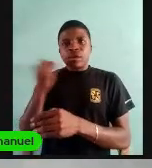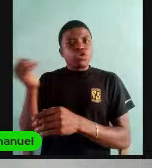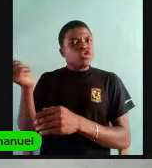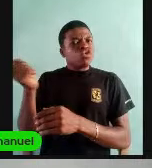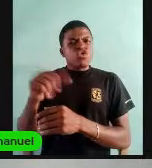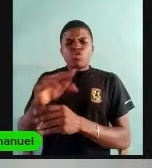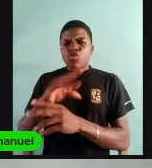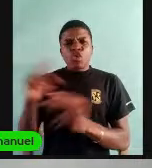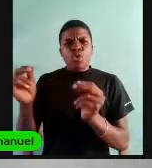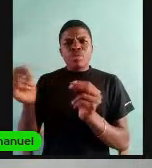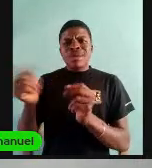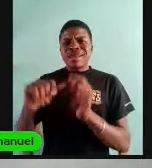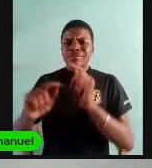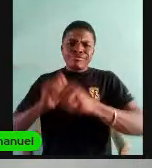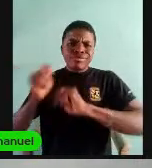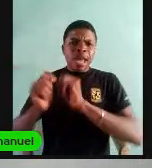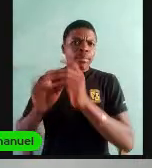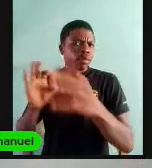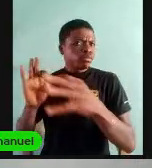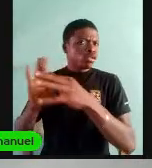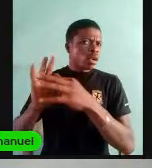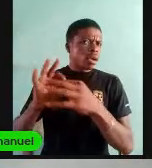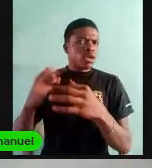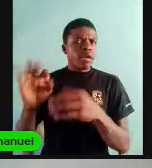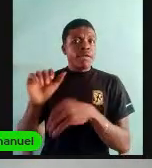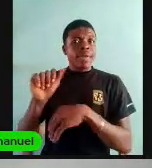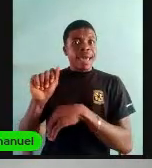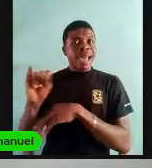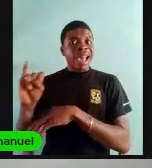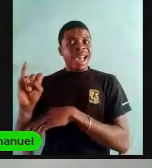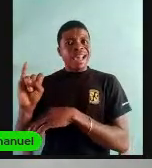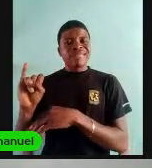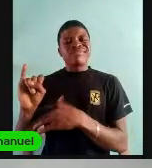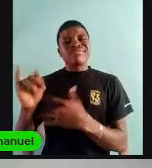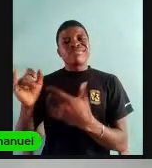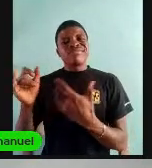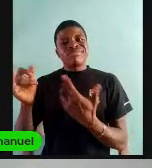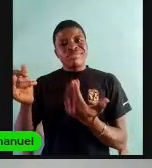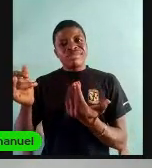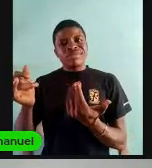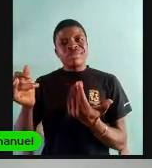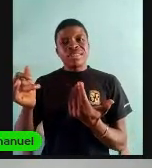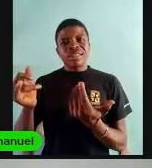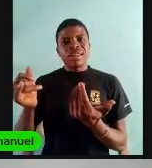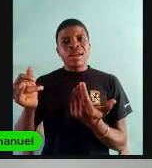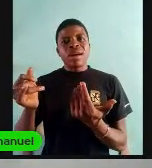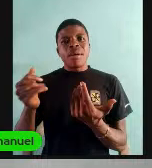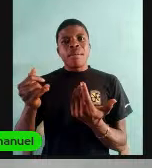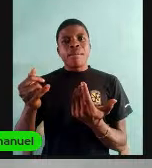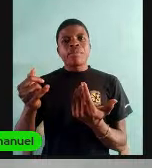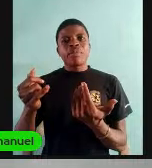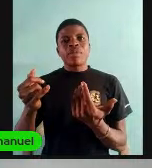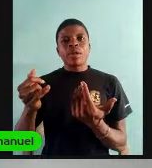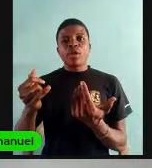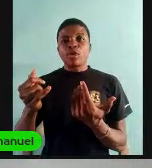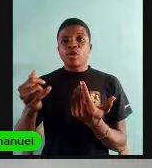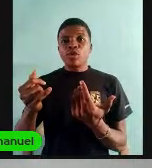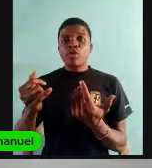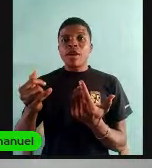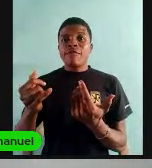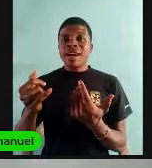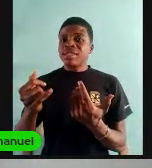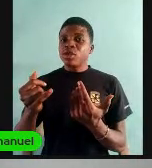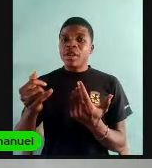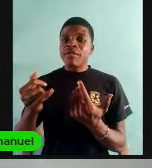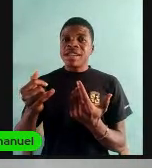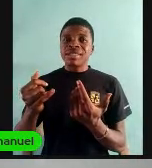what interactivity, responsiveness, user friendliness, we tend to do what integrate some certain features that will